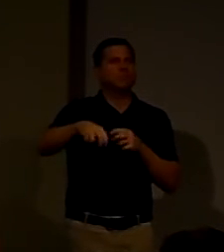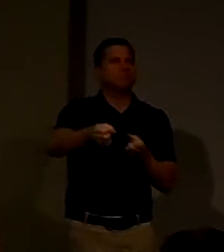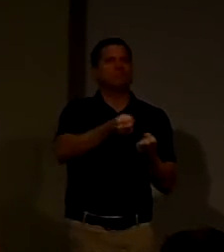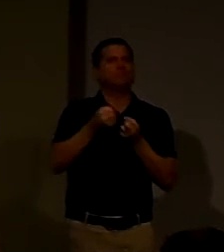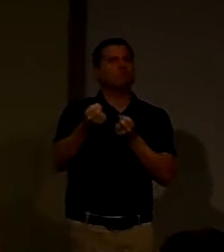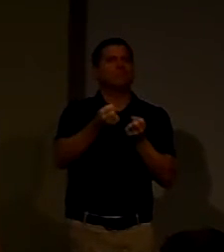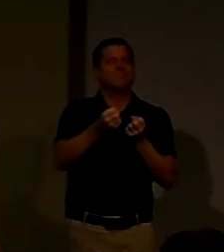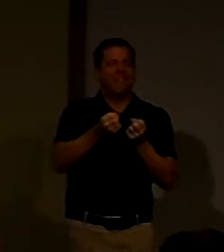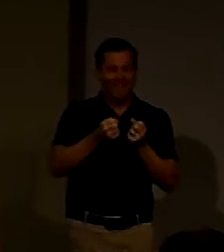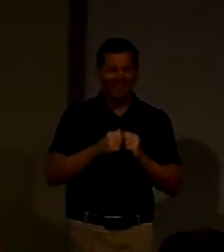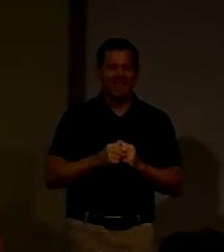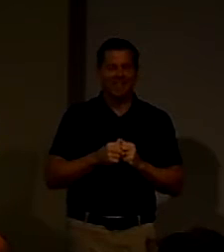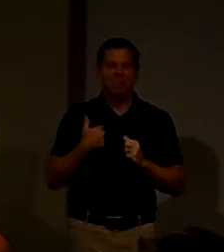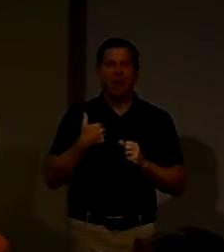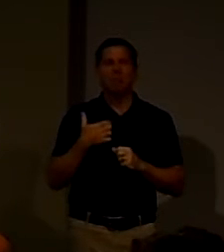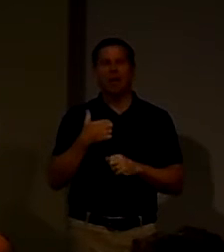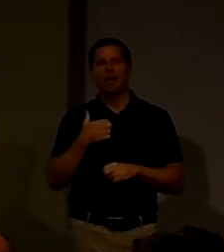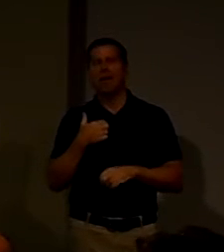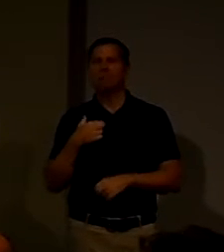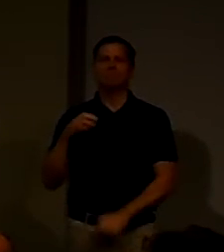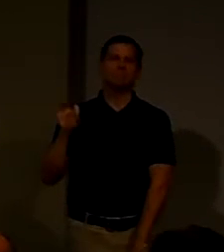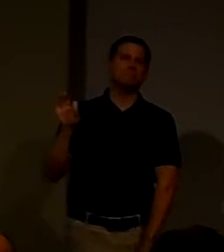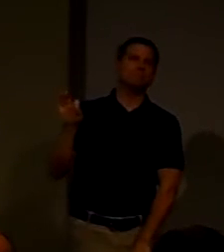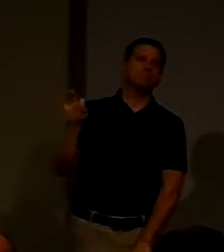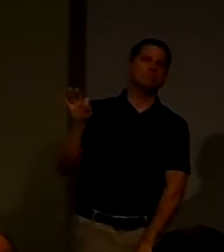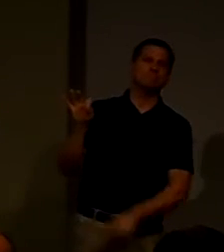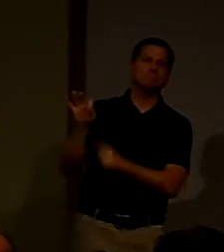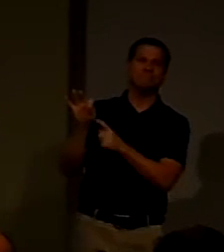transportation. But I'm glad to get that plug in.